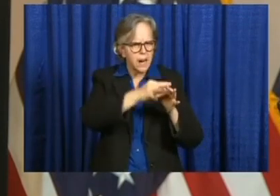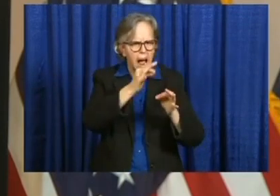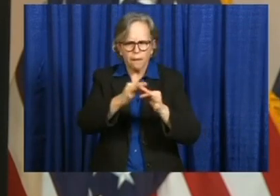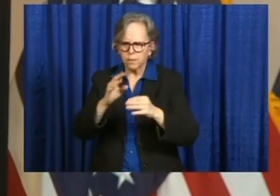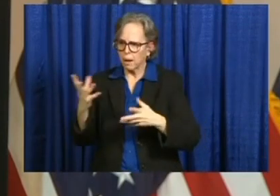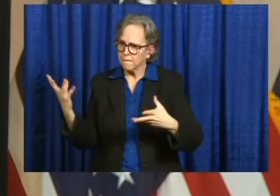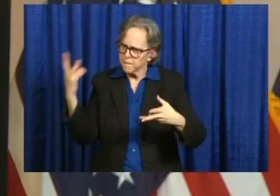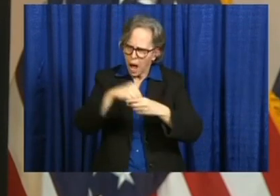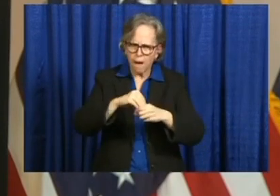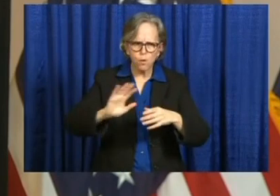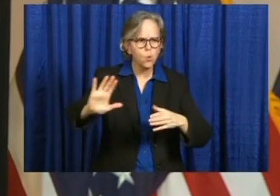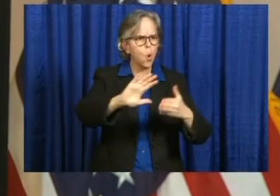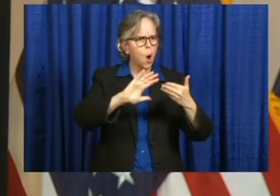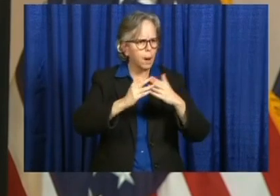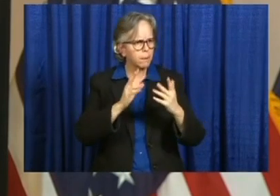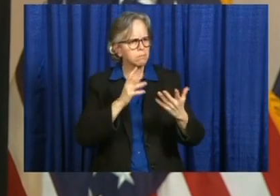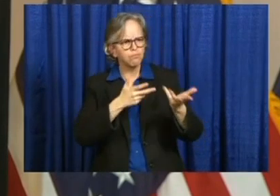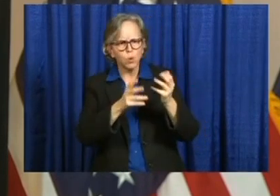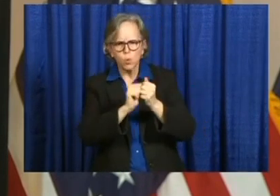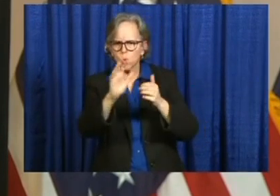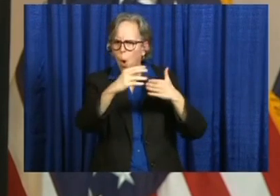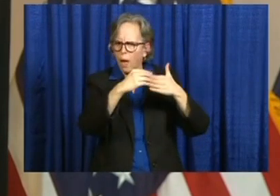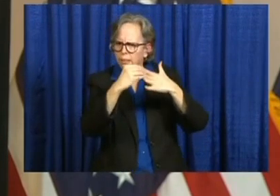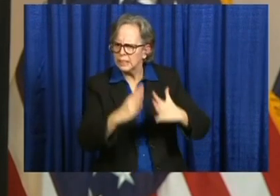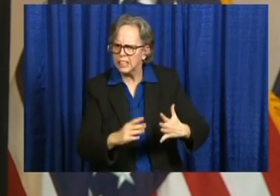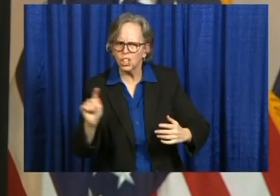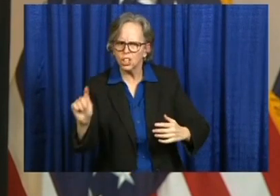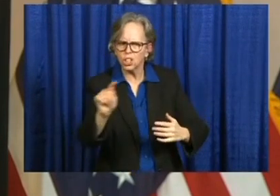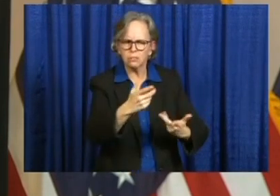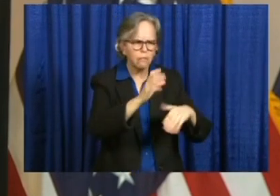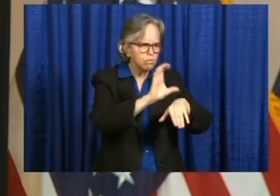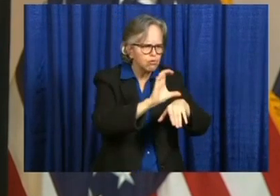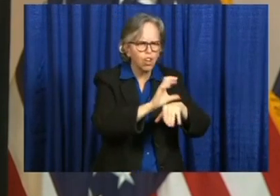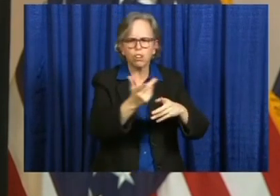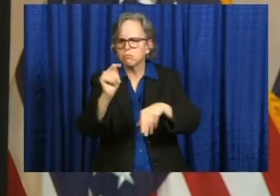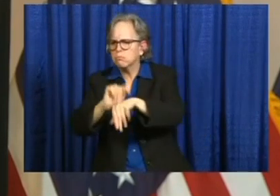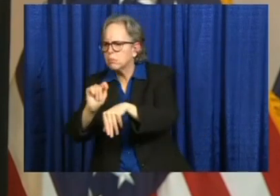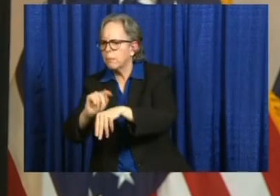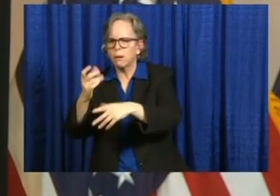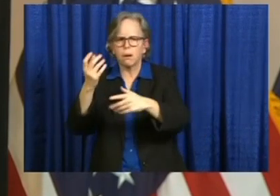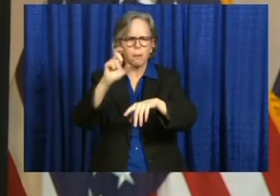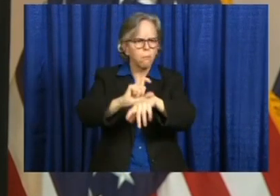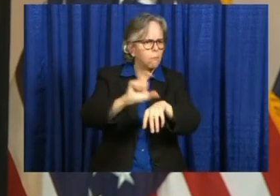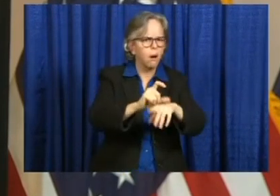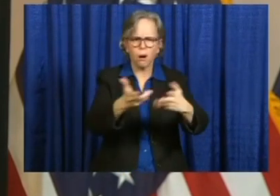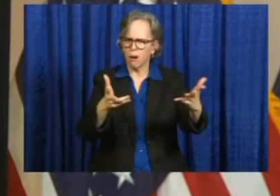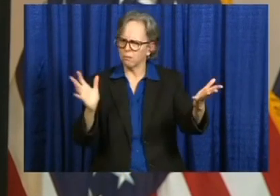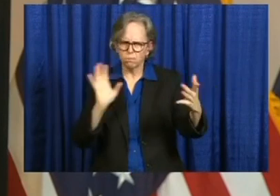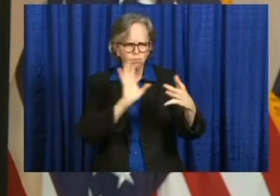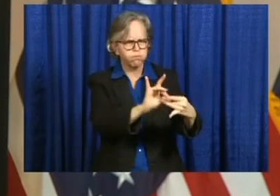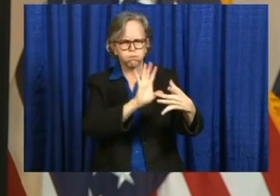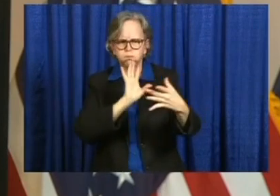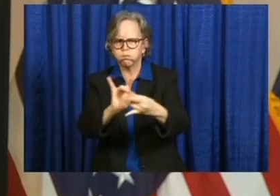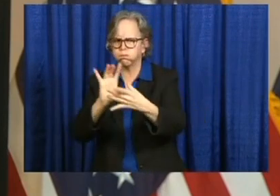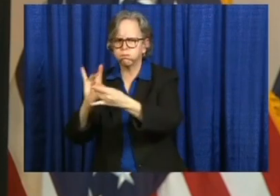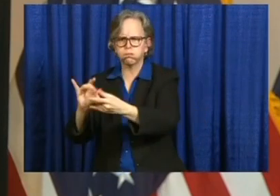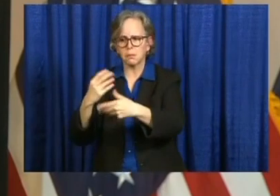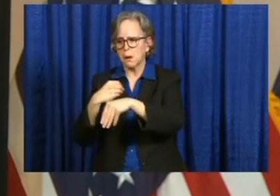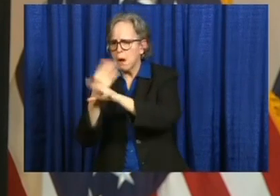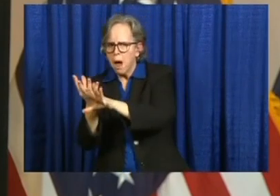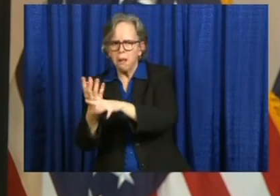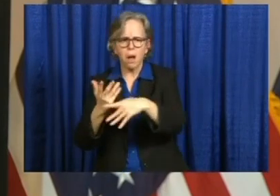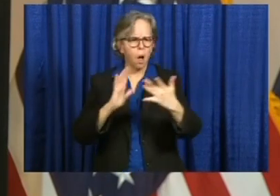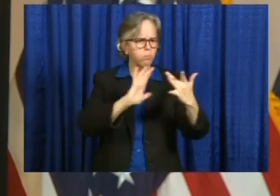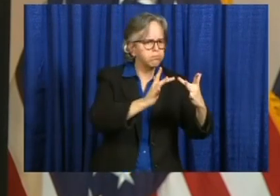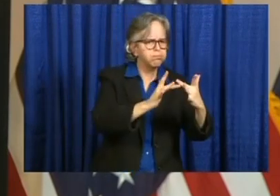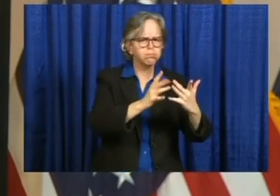to online or Facebook opportunities to gather with other members of your faith community. And go to